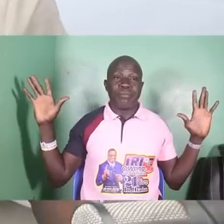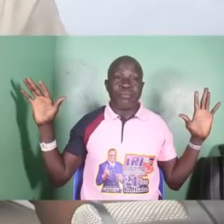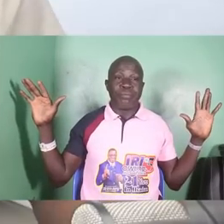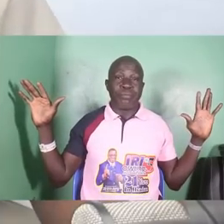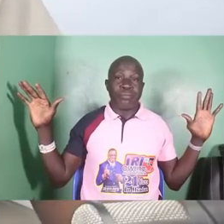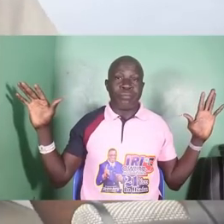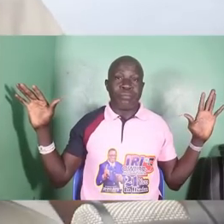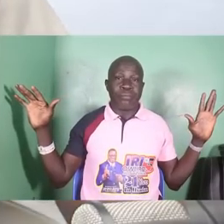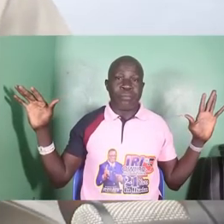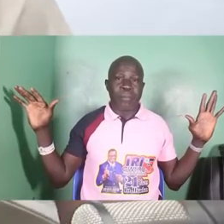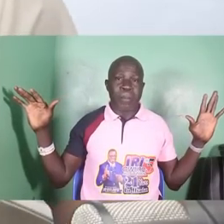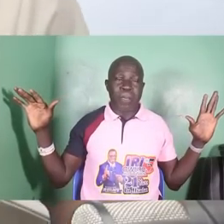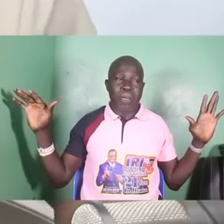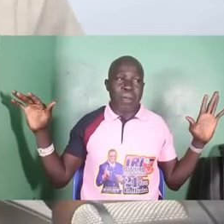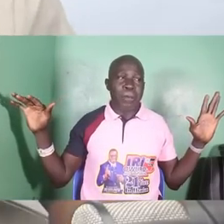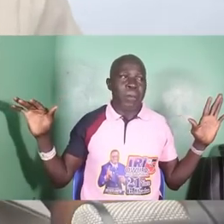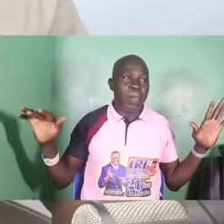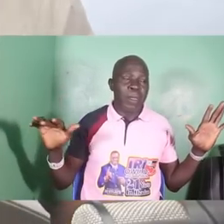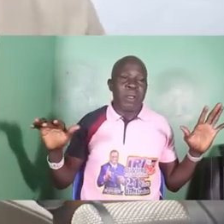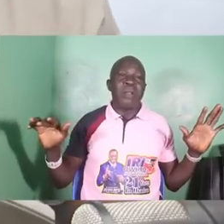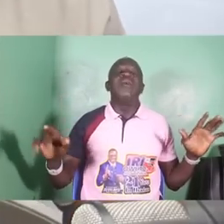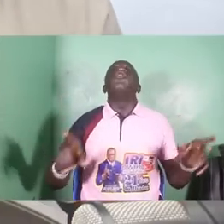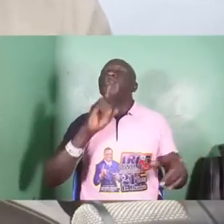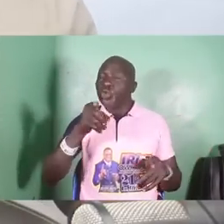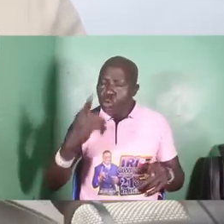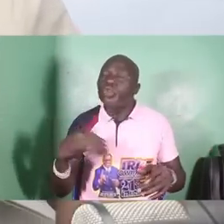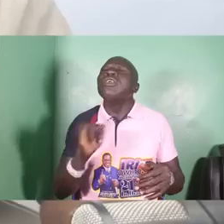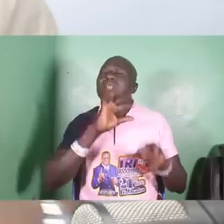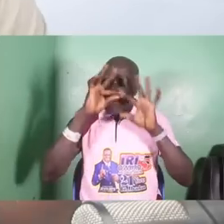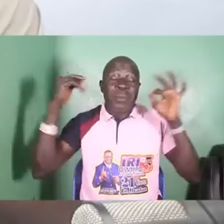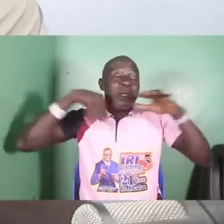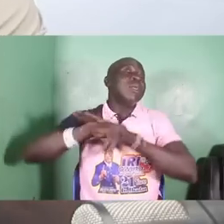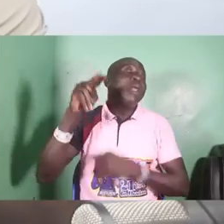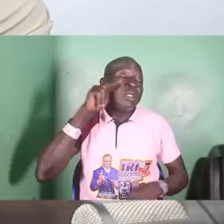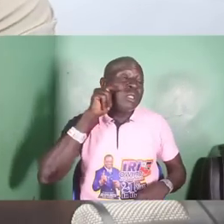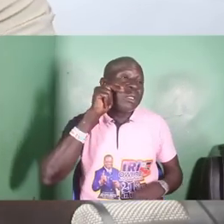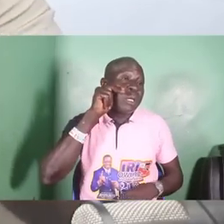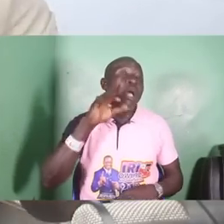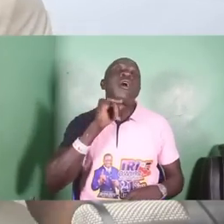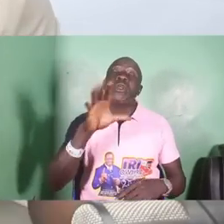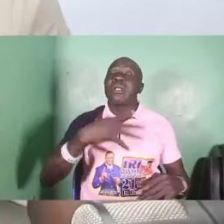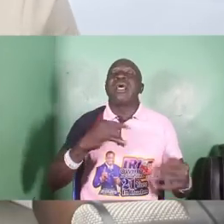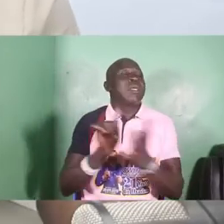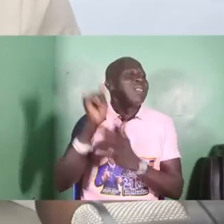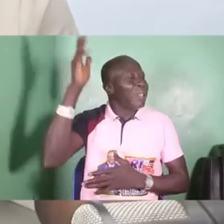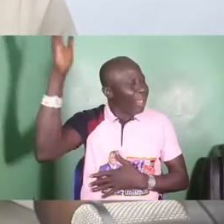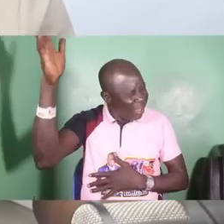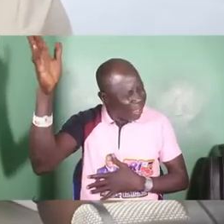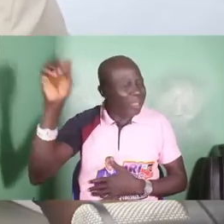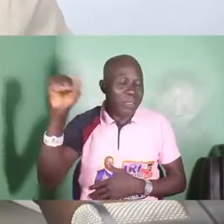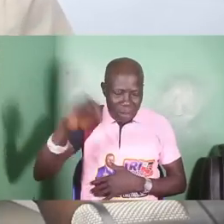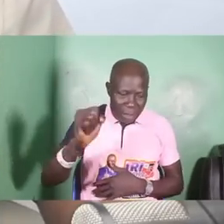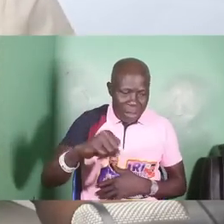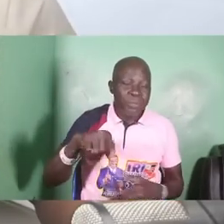Ah, do you think there is famine in Nigeria? No, there is famine in Nigeria. It's not like then.